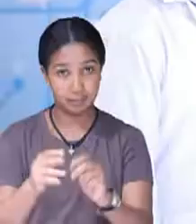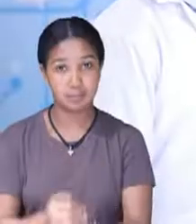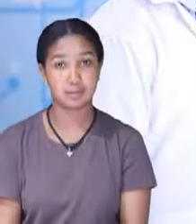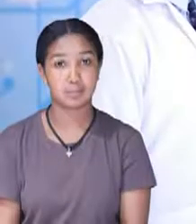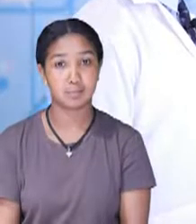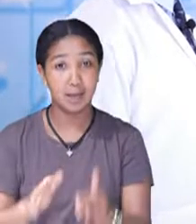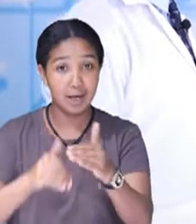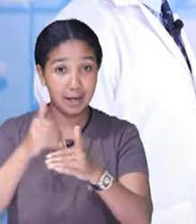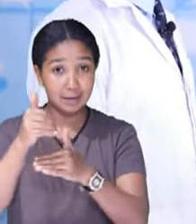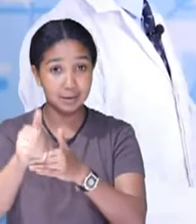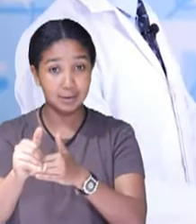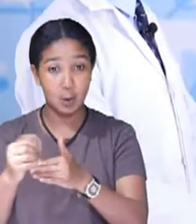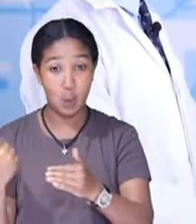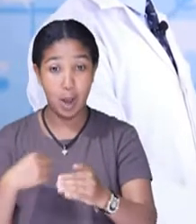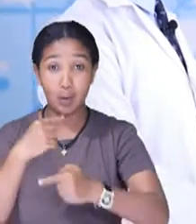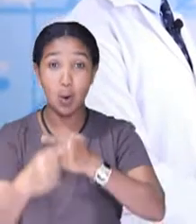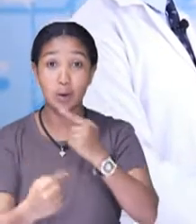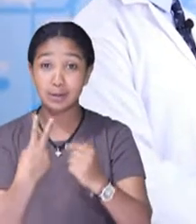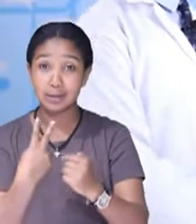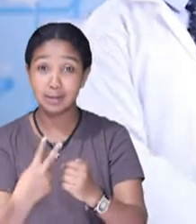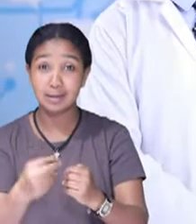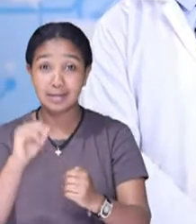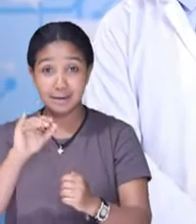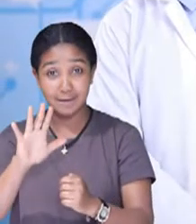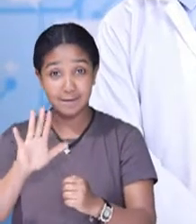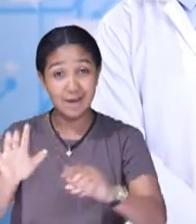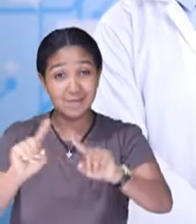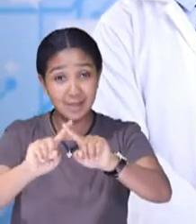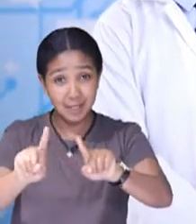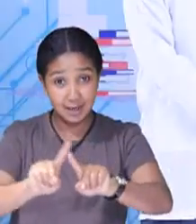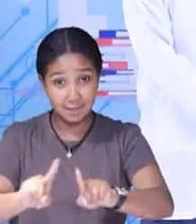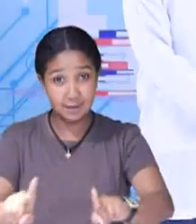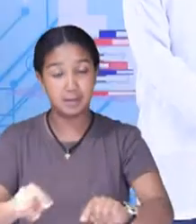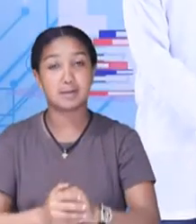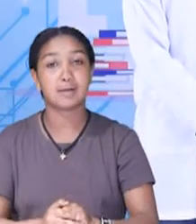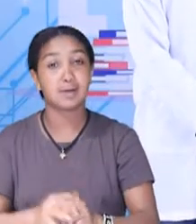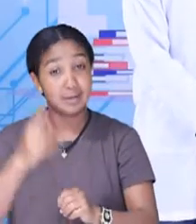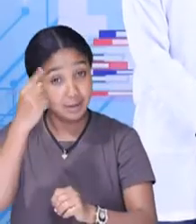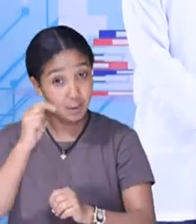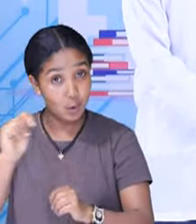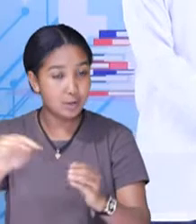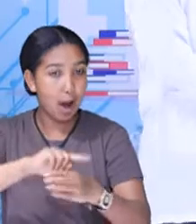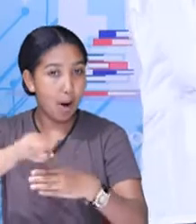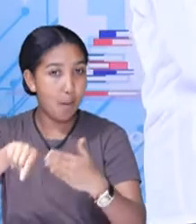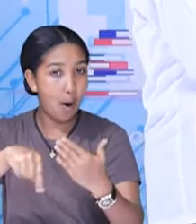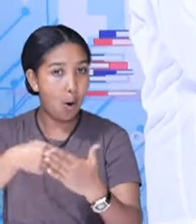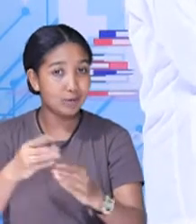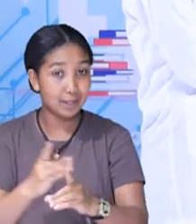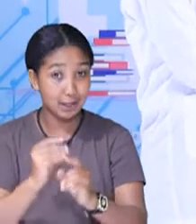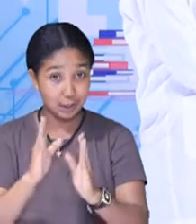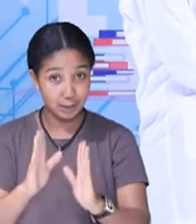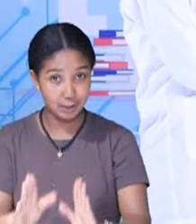faith. Next, we are going to see the 5 different theories about the